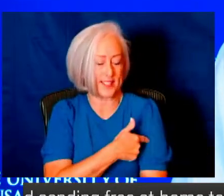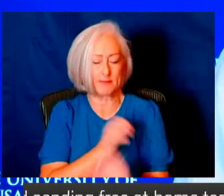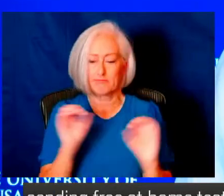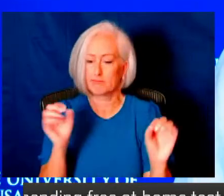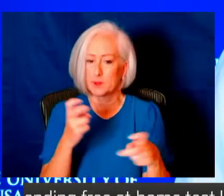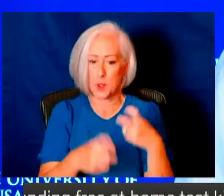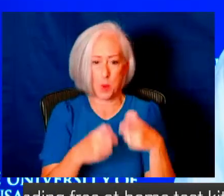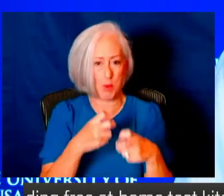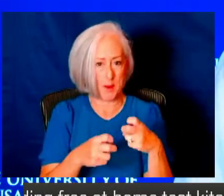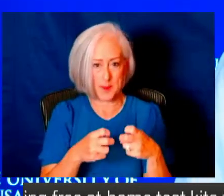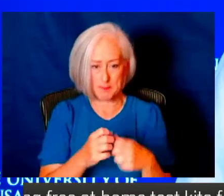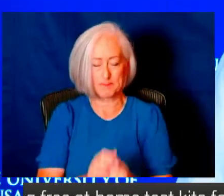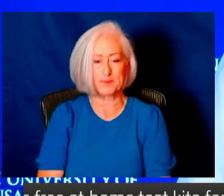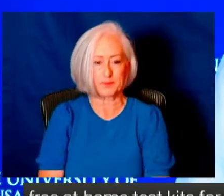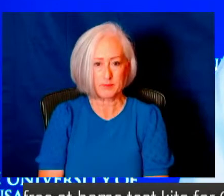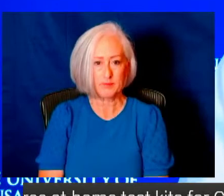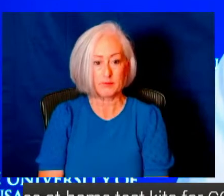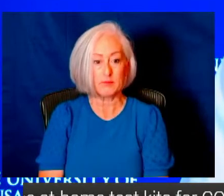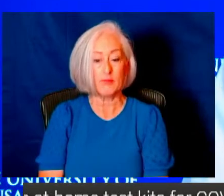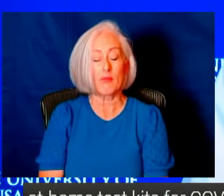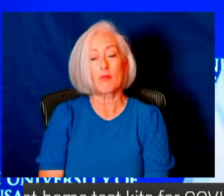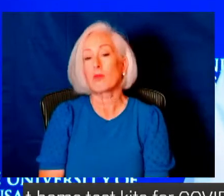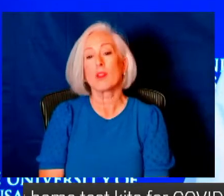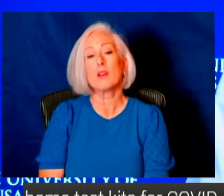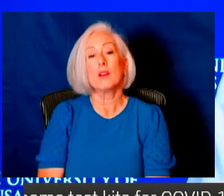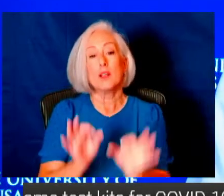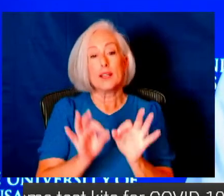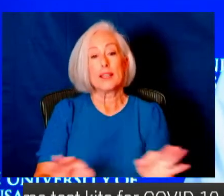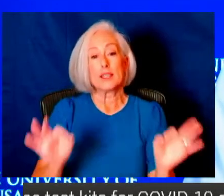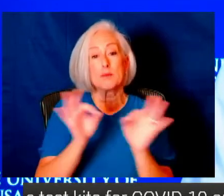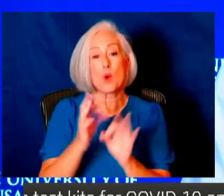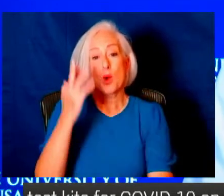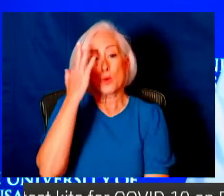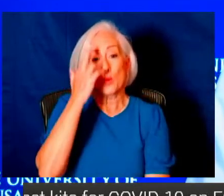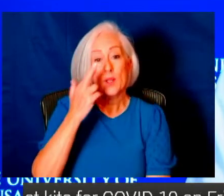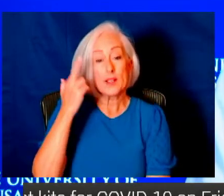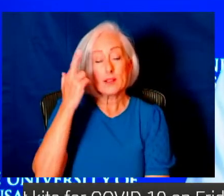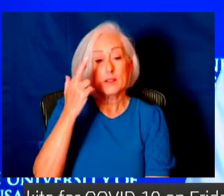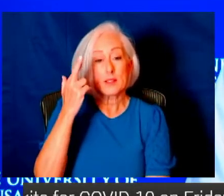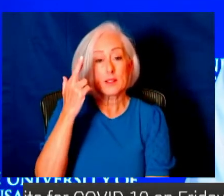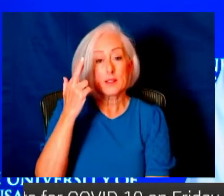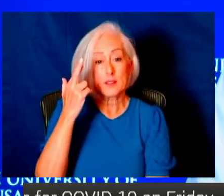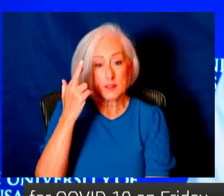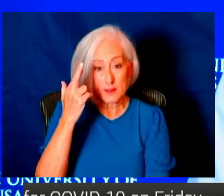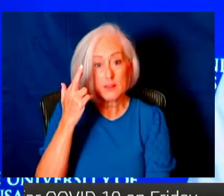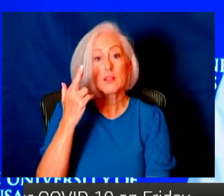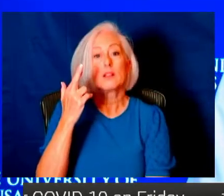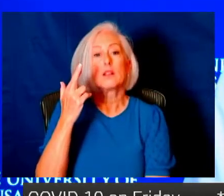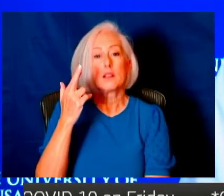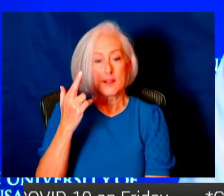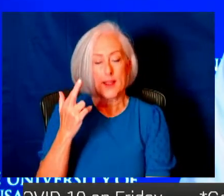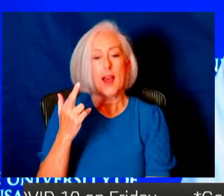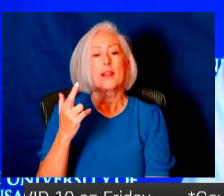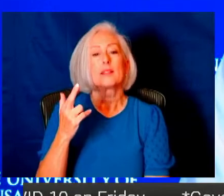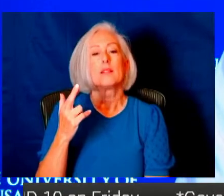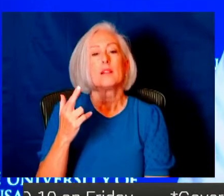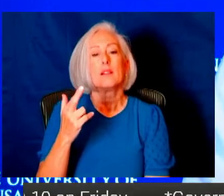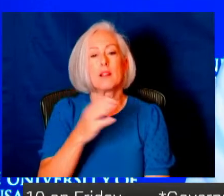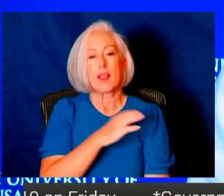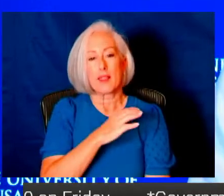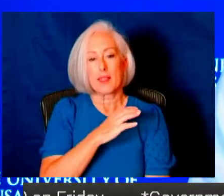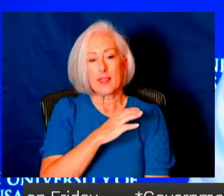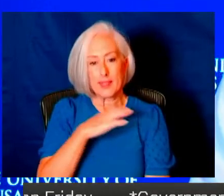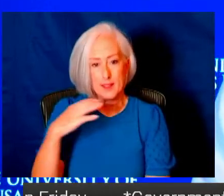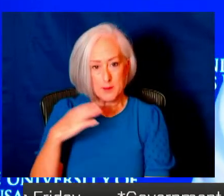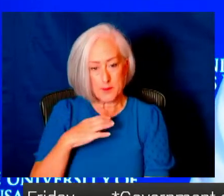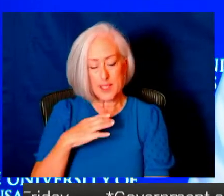there. Again, the major reason why that Committee on Immunization Practices said go ahead and